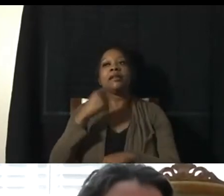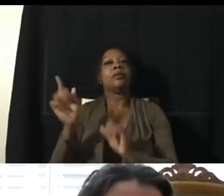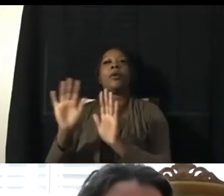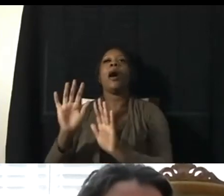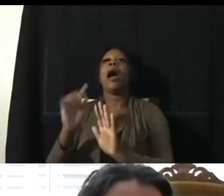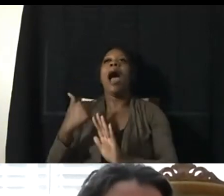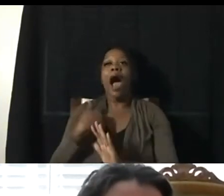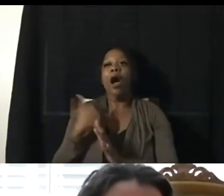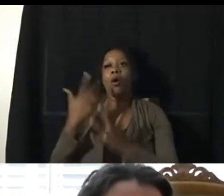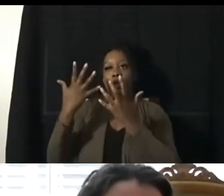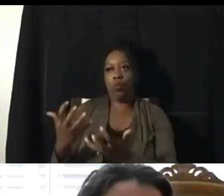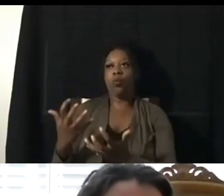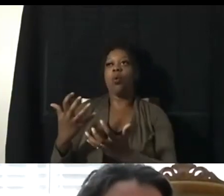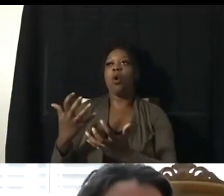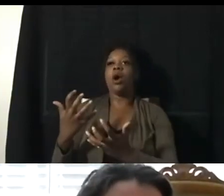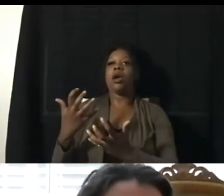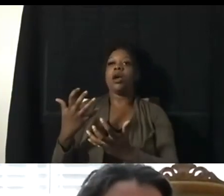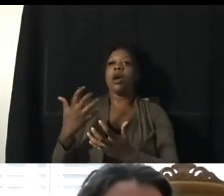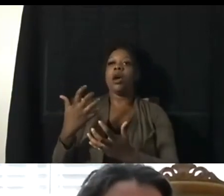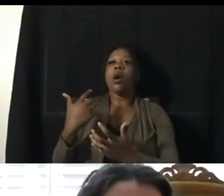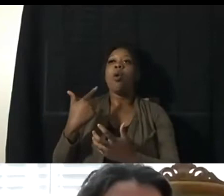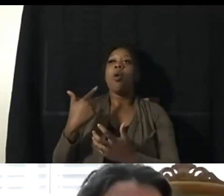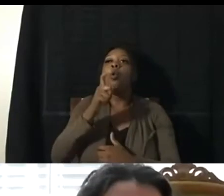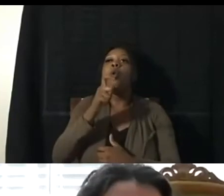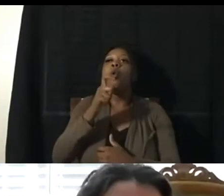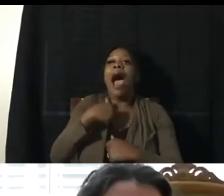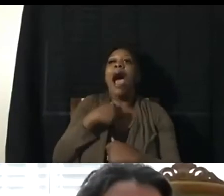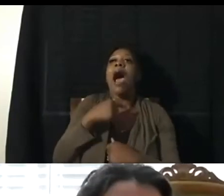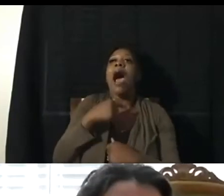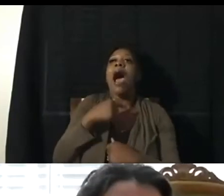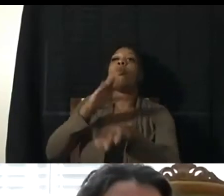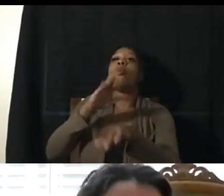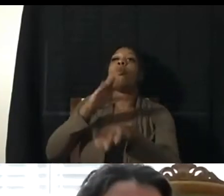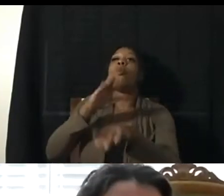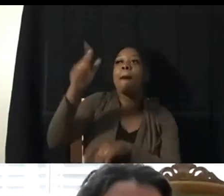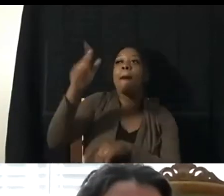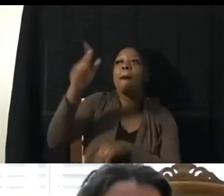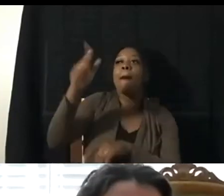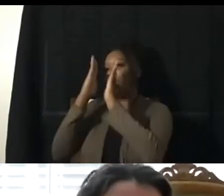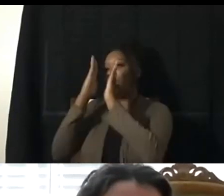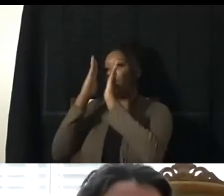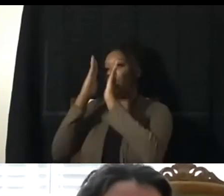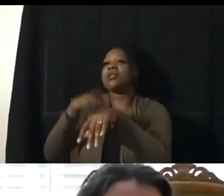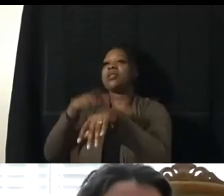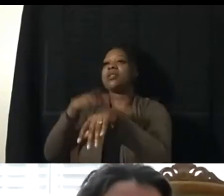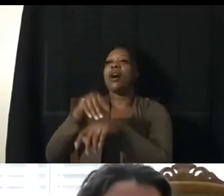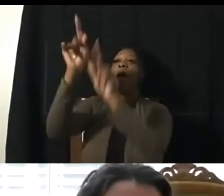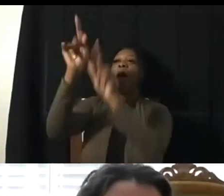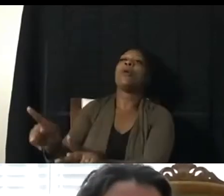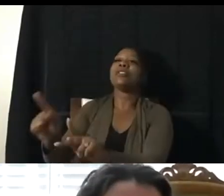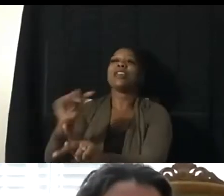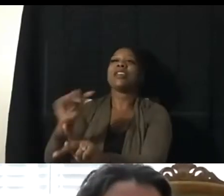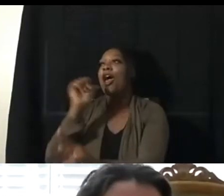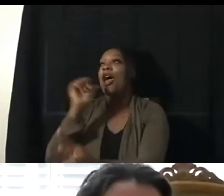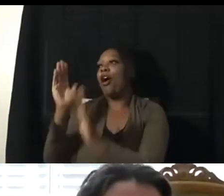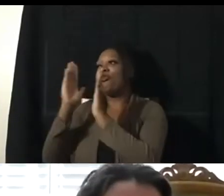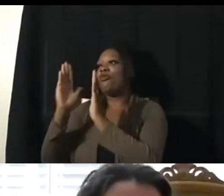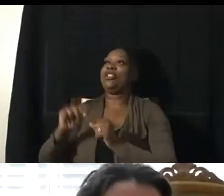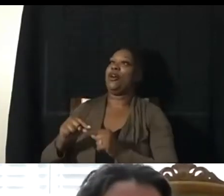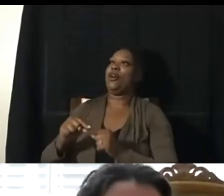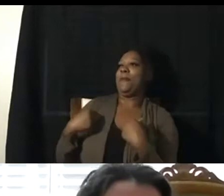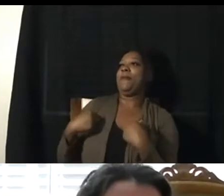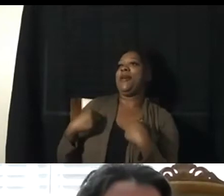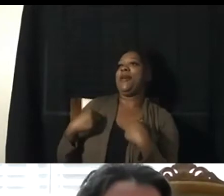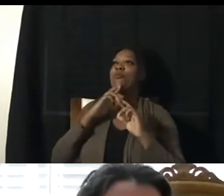that I wanted this to be about who I'm reporting and who I'm talking about and their story, and not the fact that the reporter there is